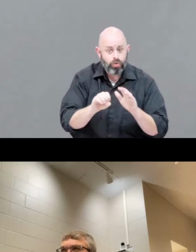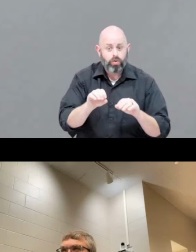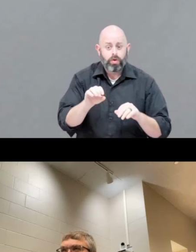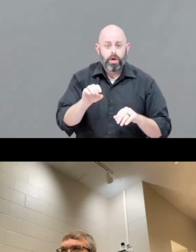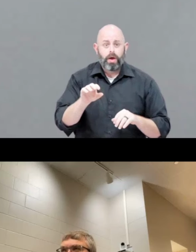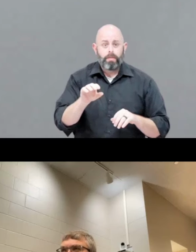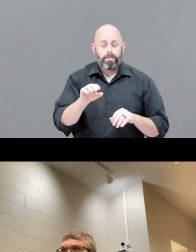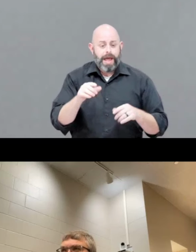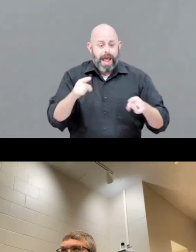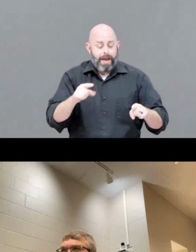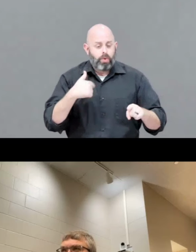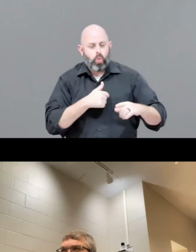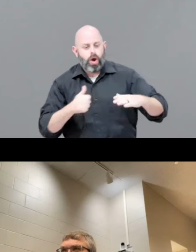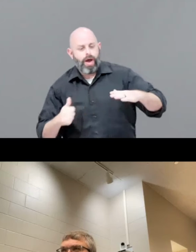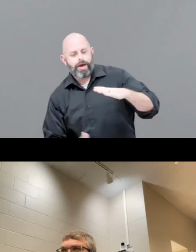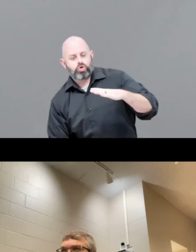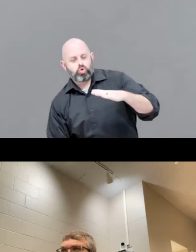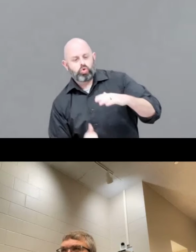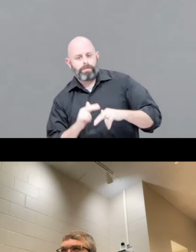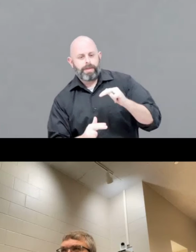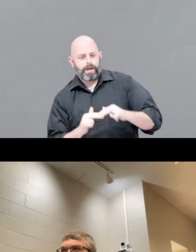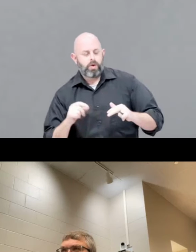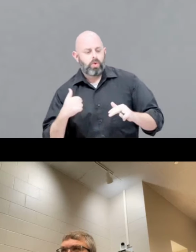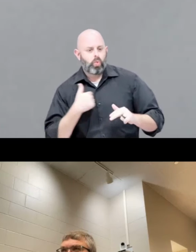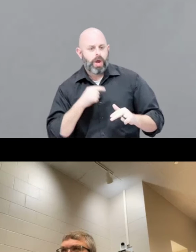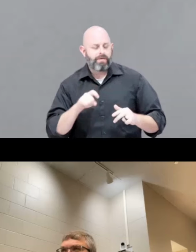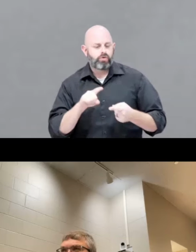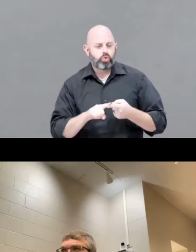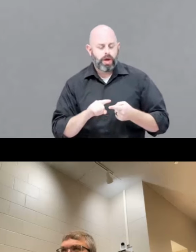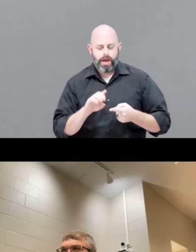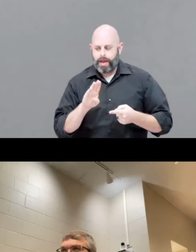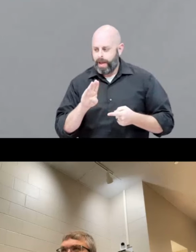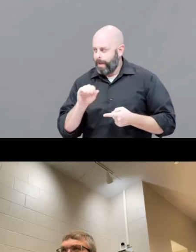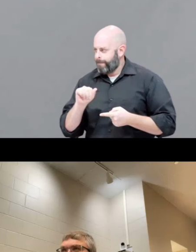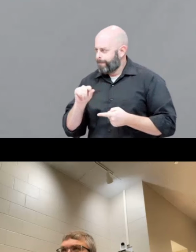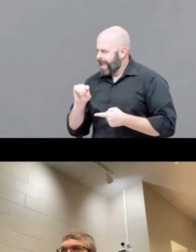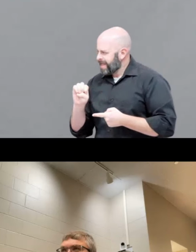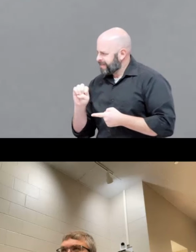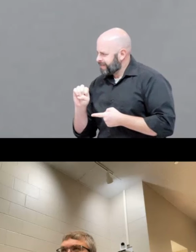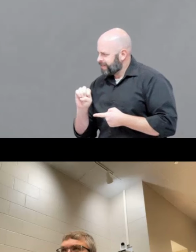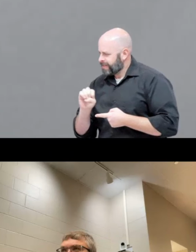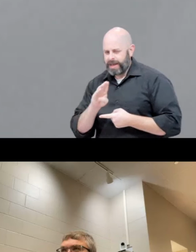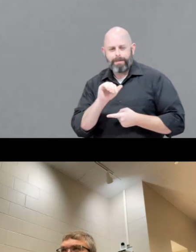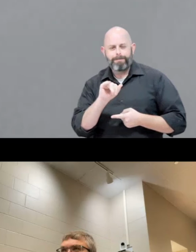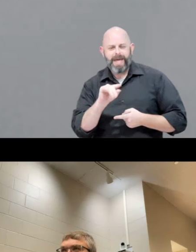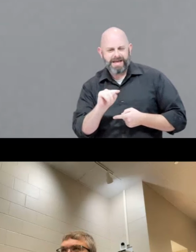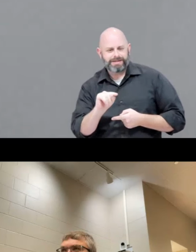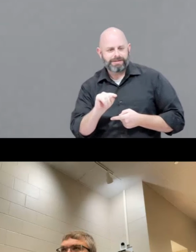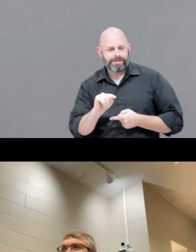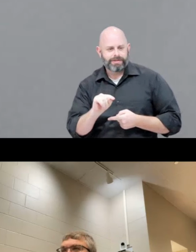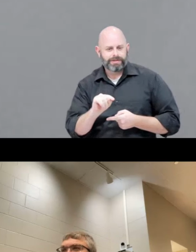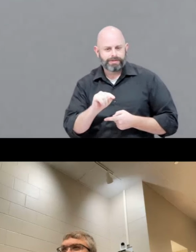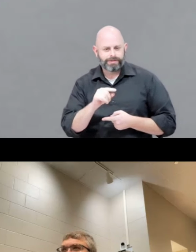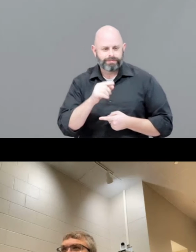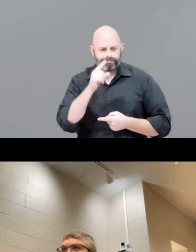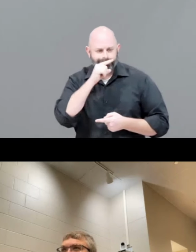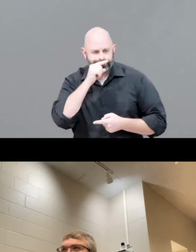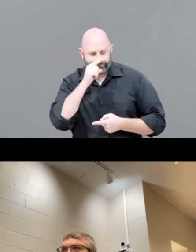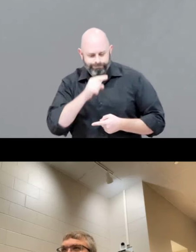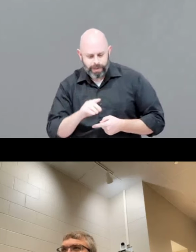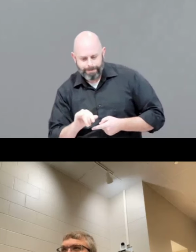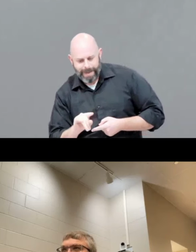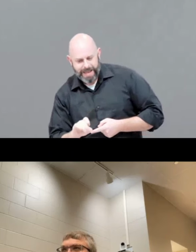get underneath, we have to abate the area first before anyone can go in that area and do construction.